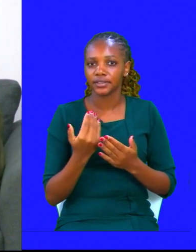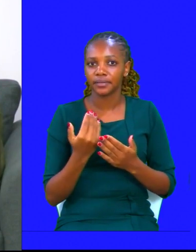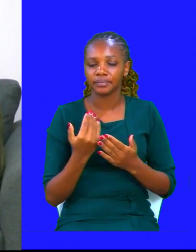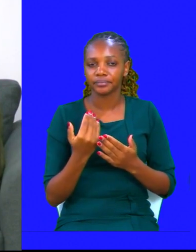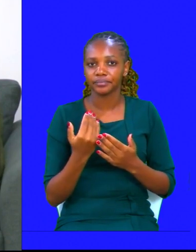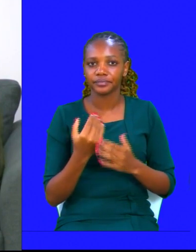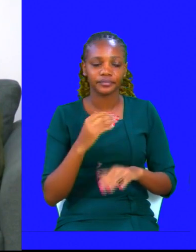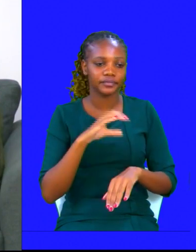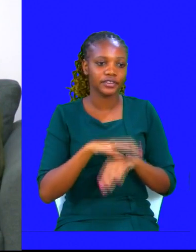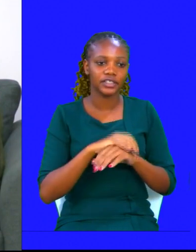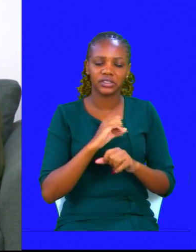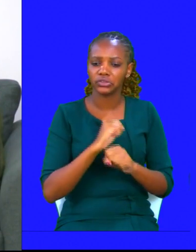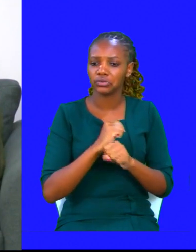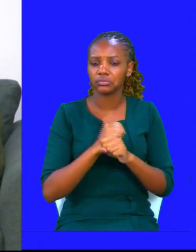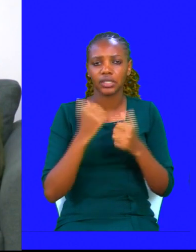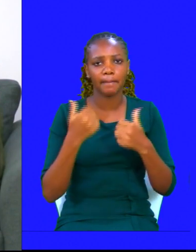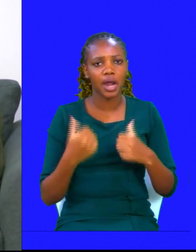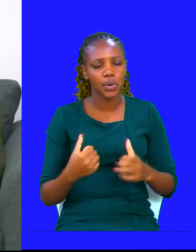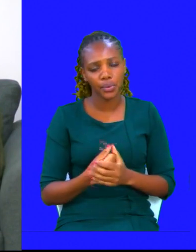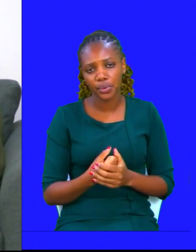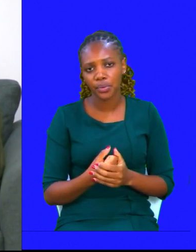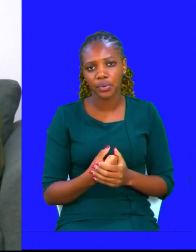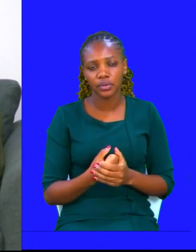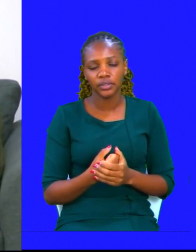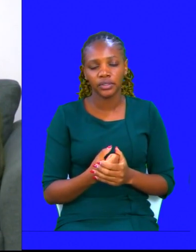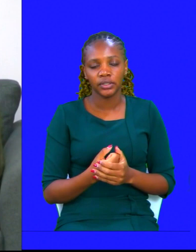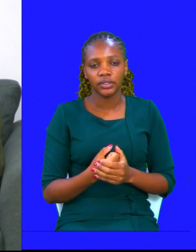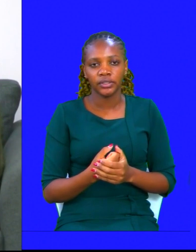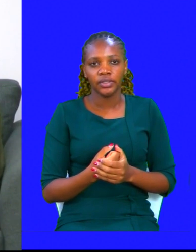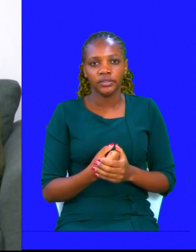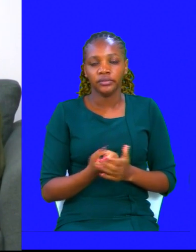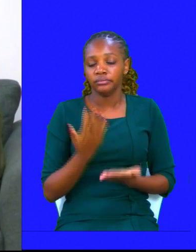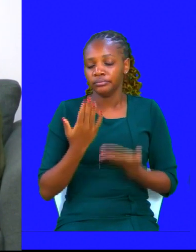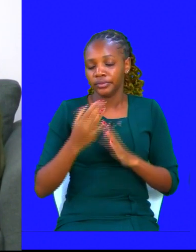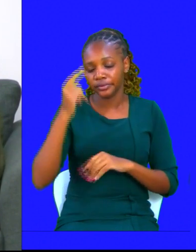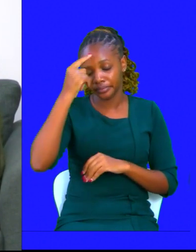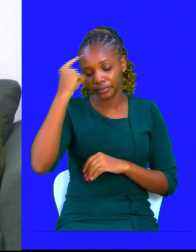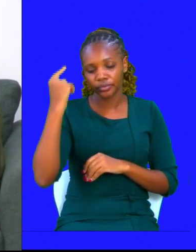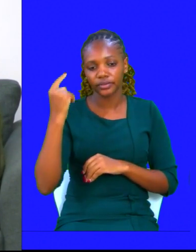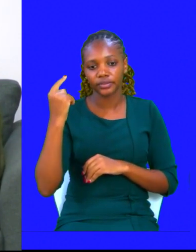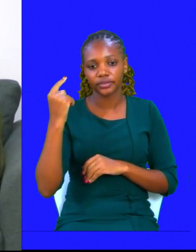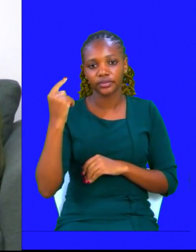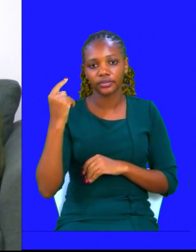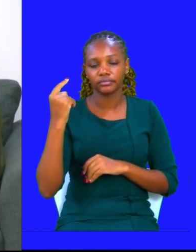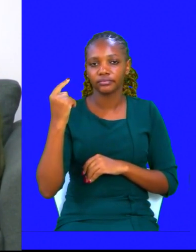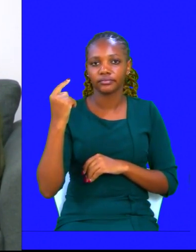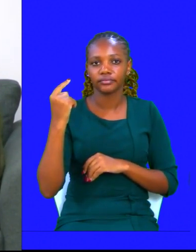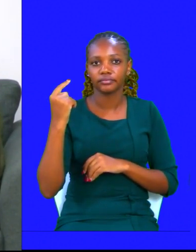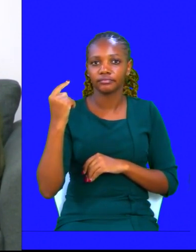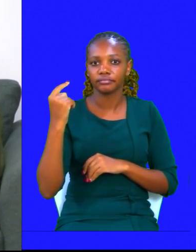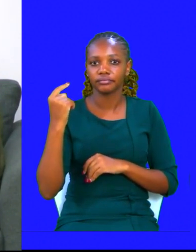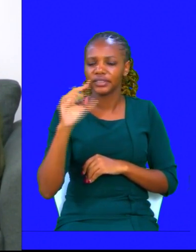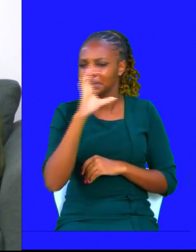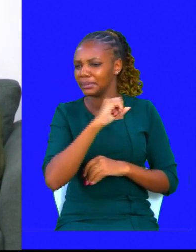able to get enough opportunities to grow themselves, maybe because they really faced a lot of limitations.